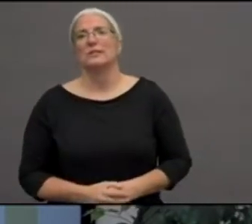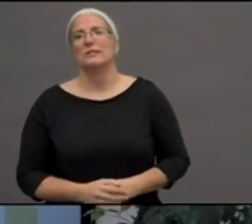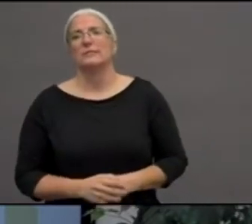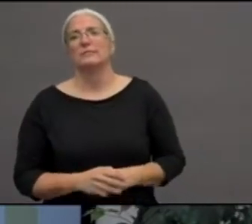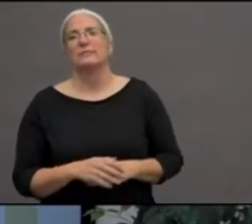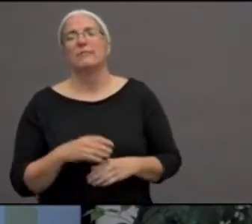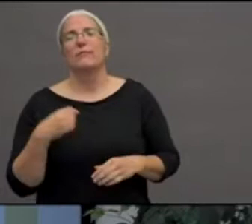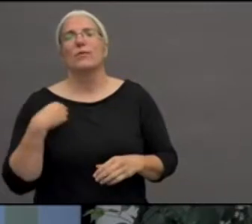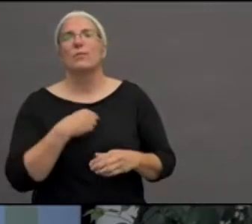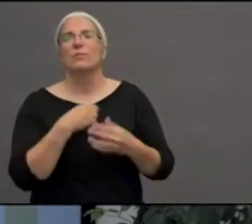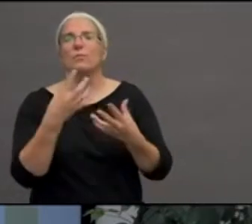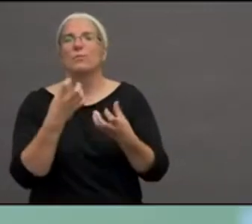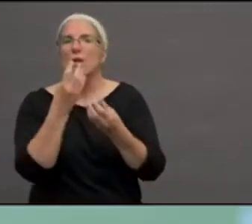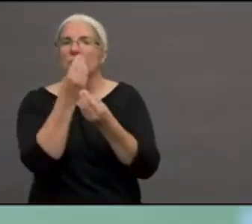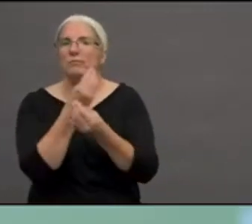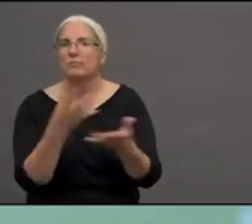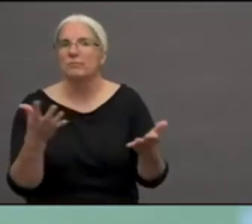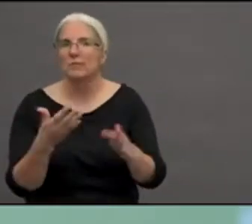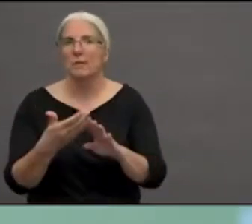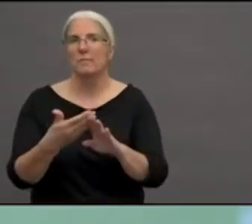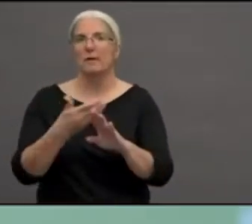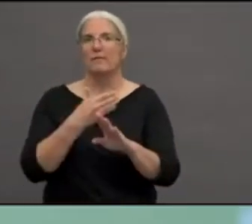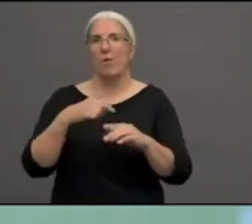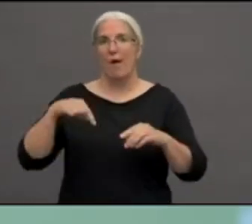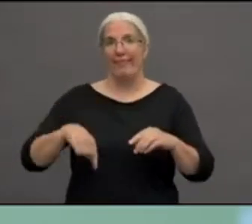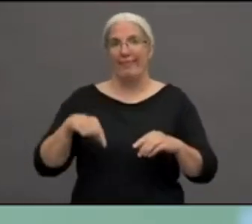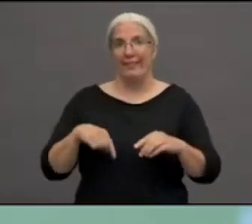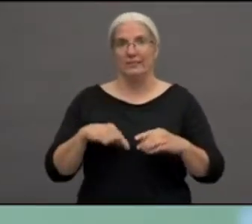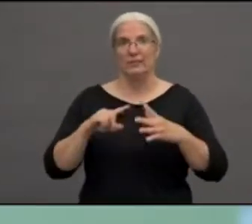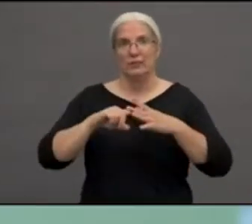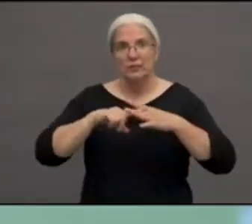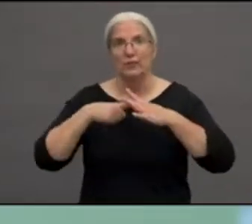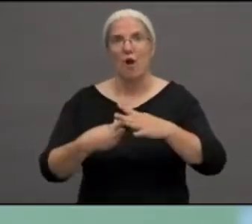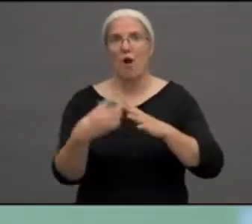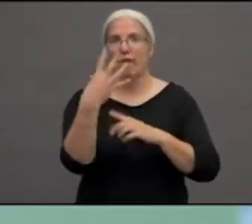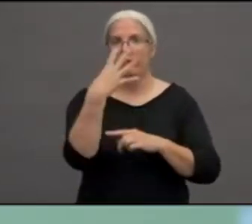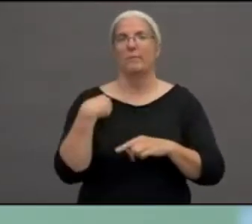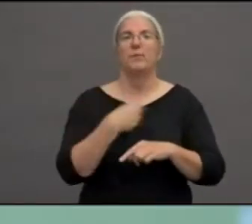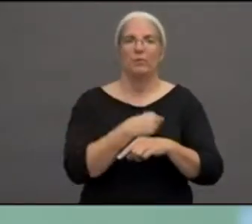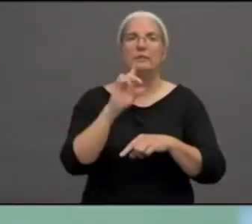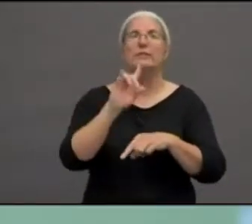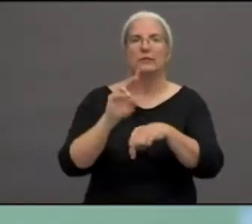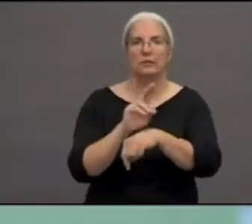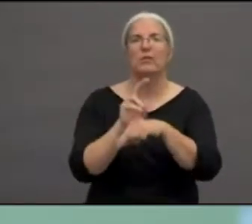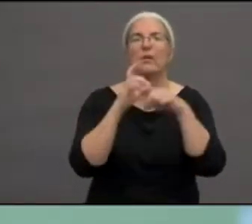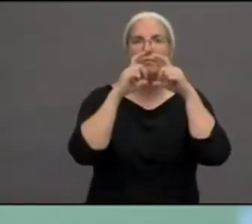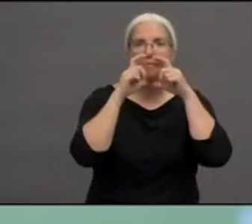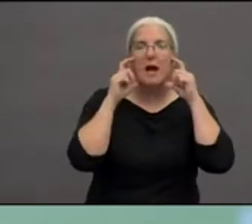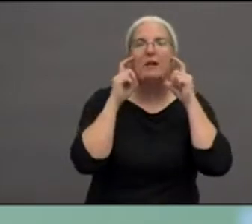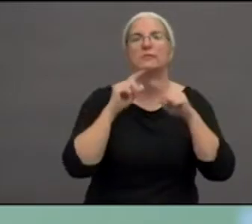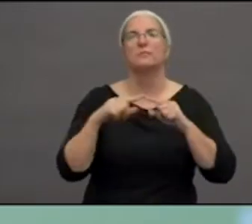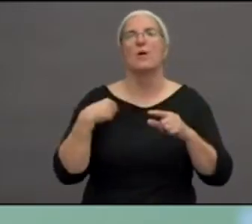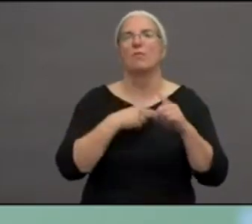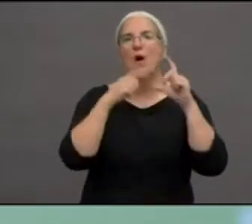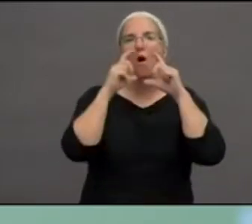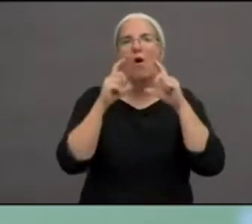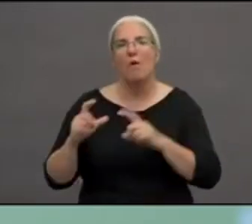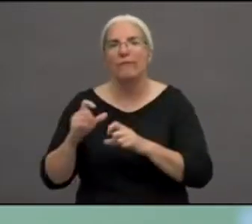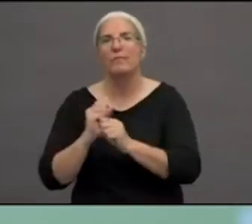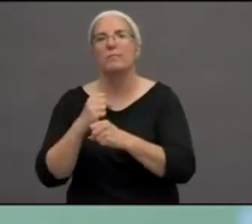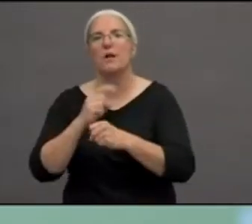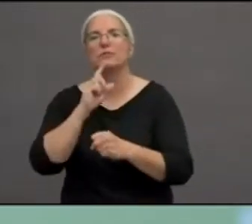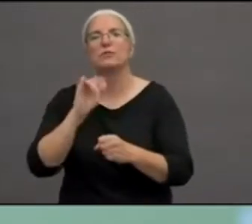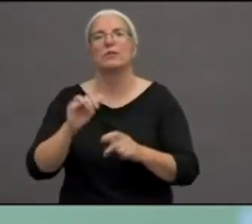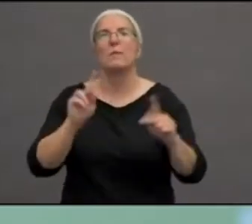let you know, prior to this segment, we removed our face coverings so everyone, including our American Sign Language interpreter, can clearly understand